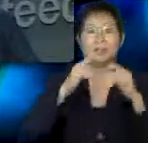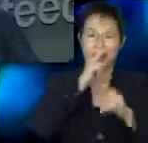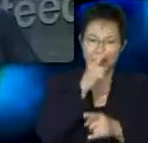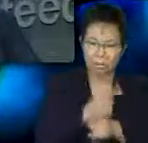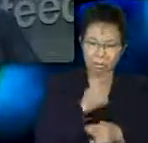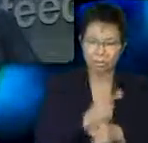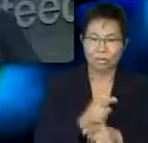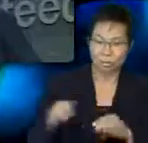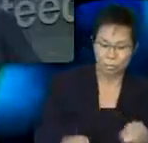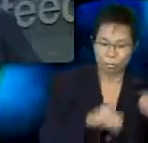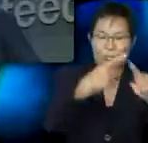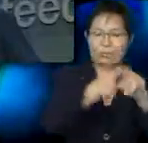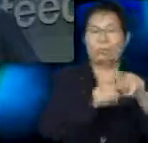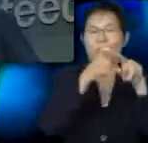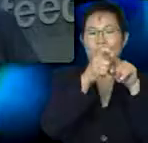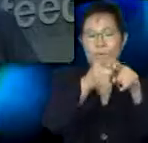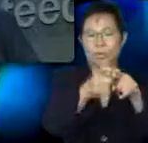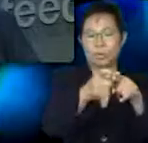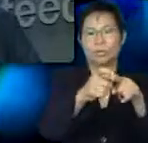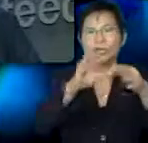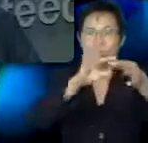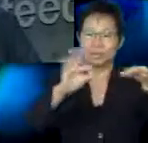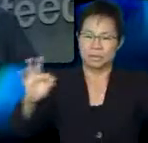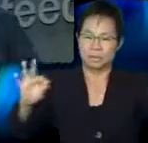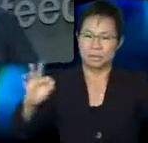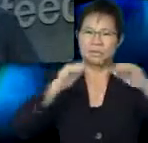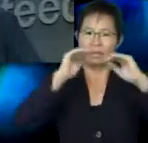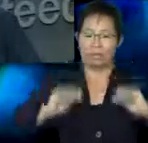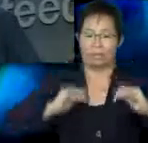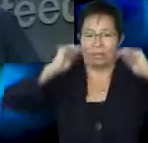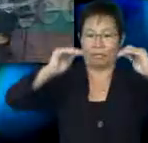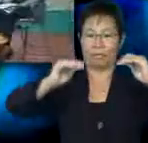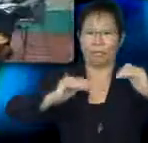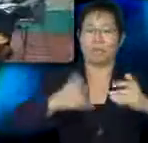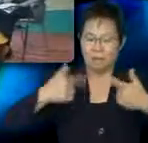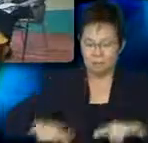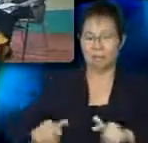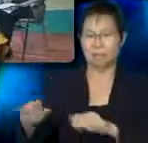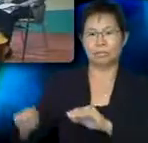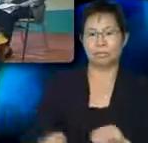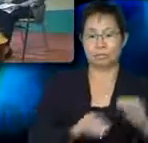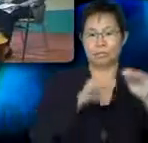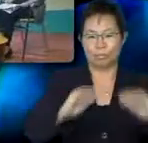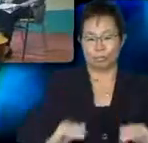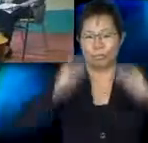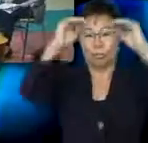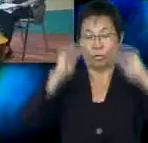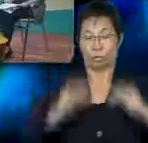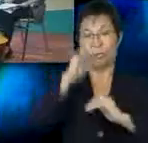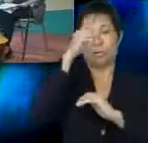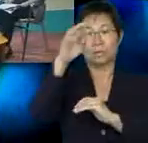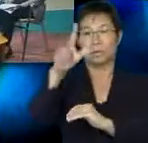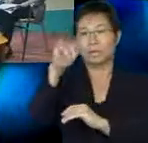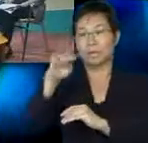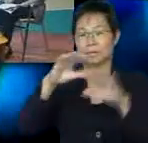have to move from the word level to the sentence level. Yeah, so let us move on to the next phase of Mr.